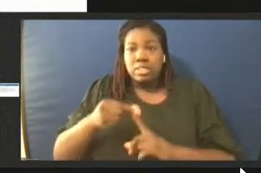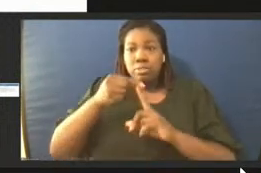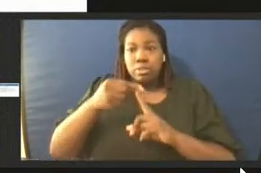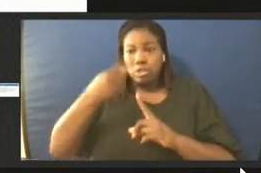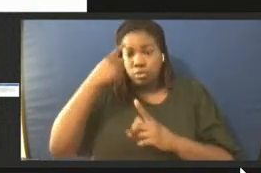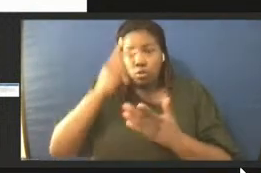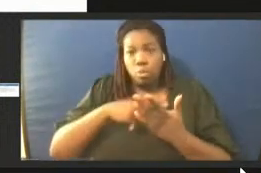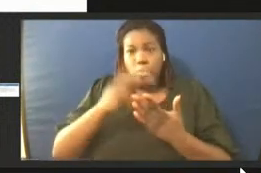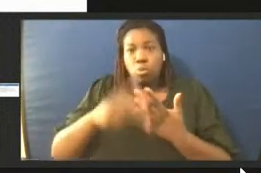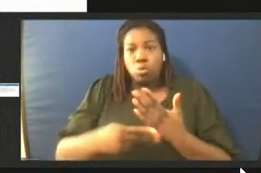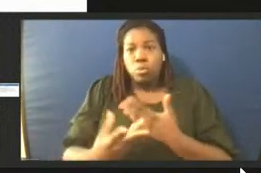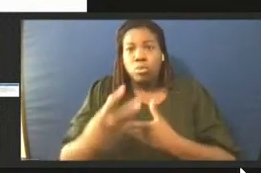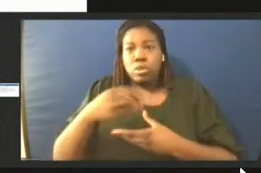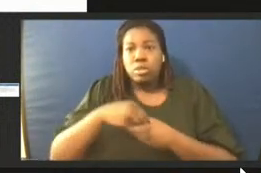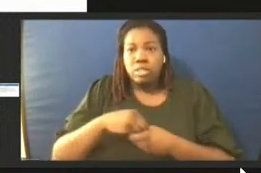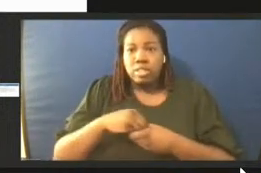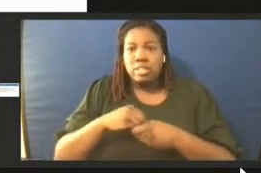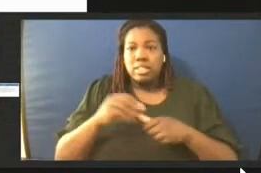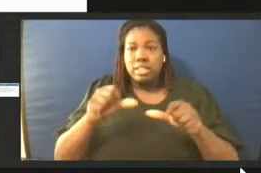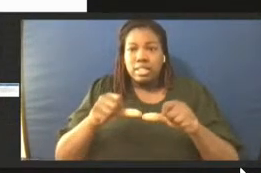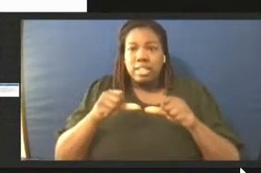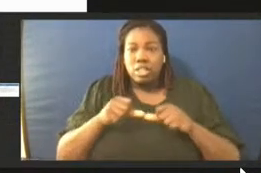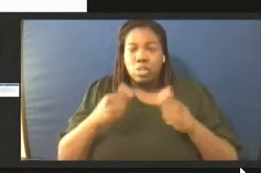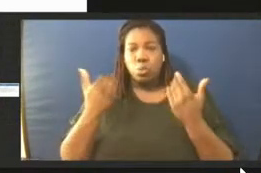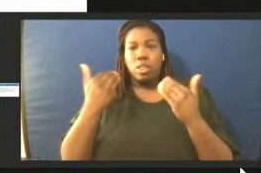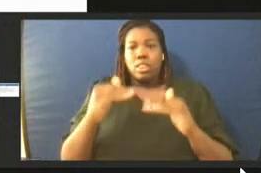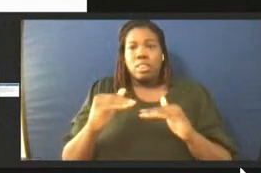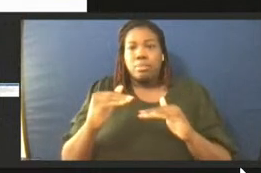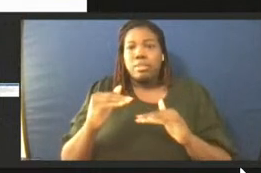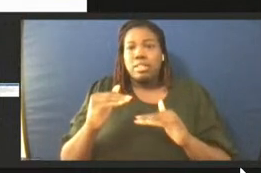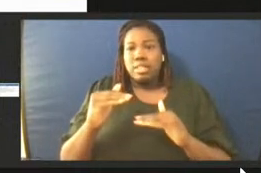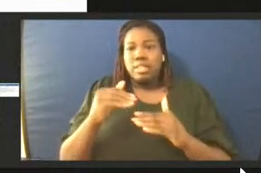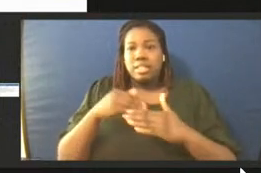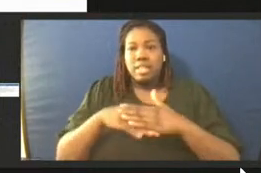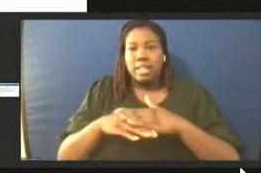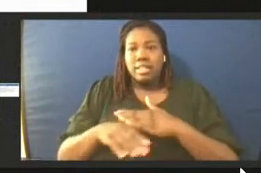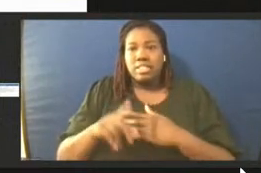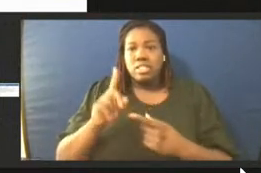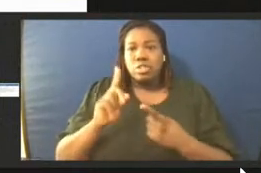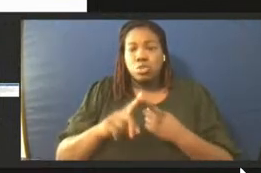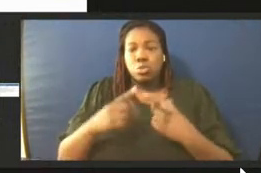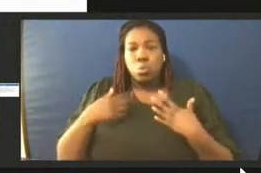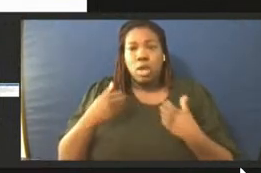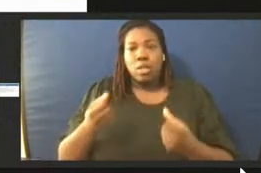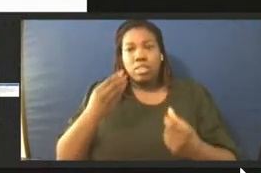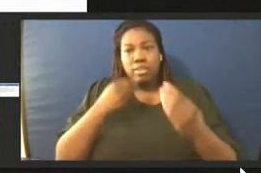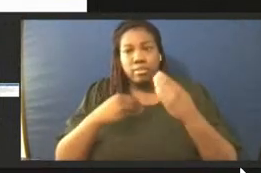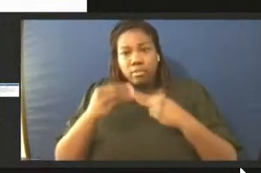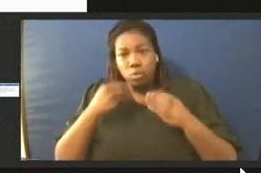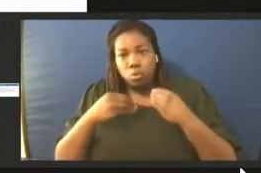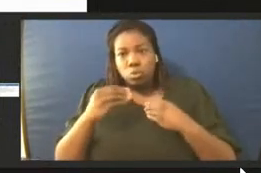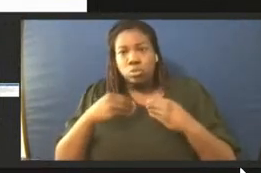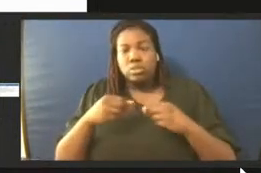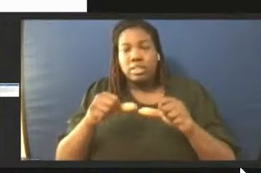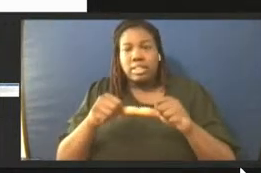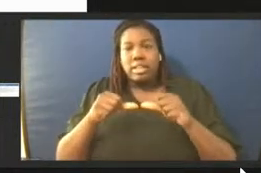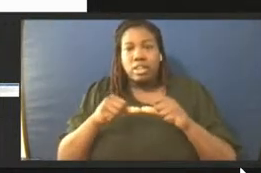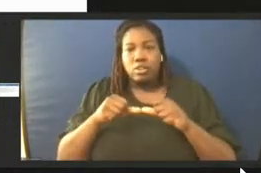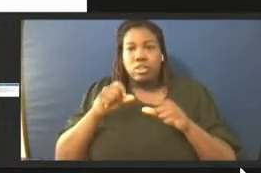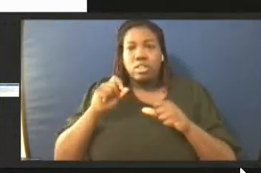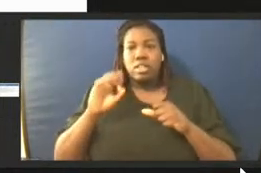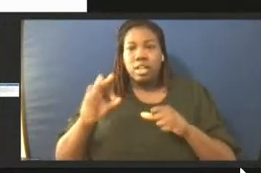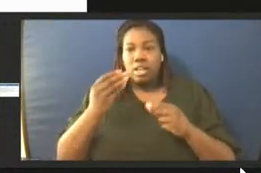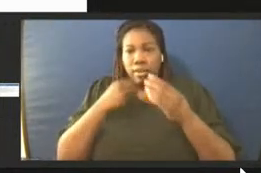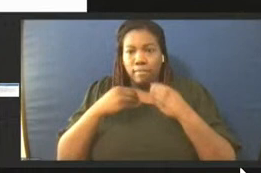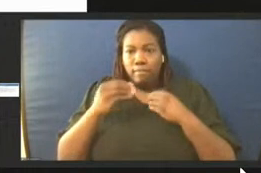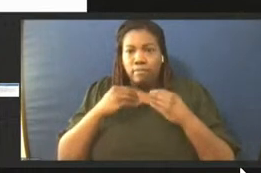program participants in areas with limited access to healthy foods, areas of food